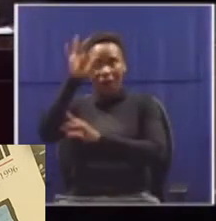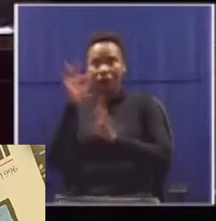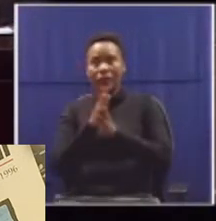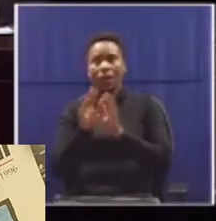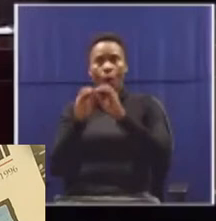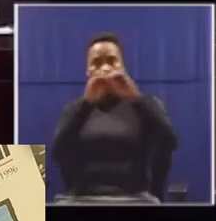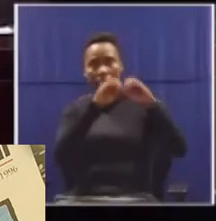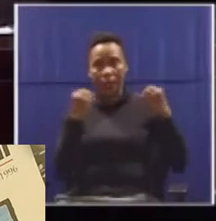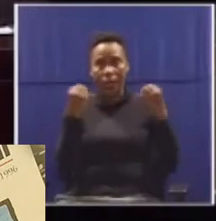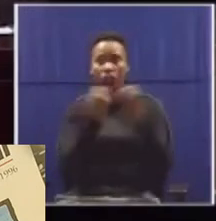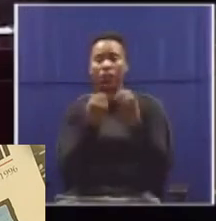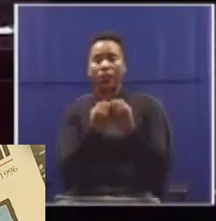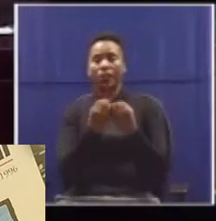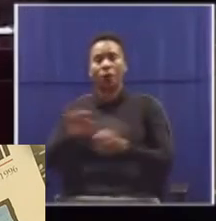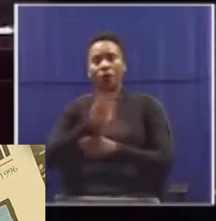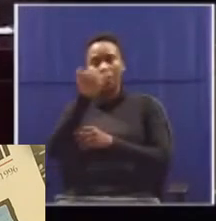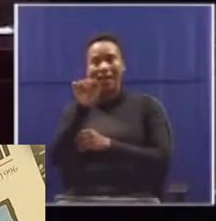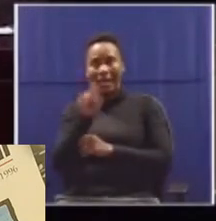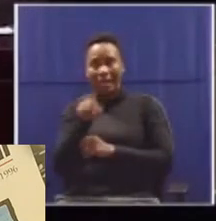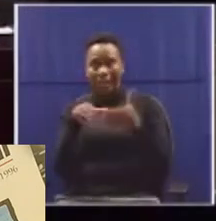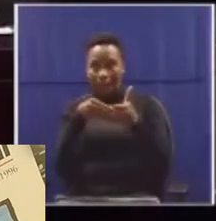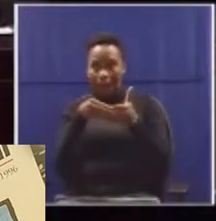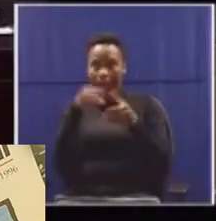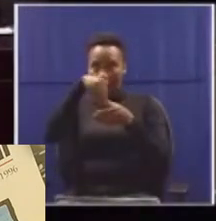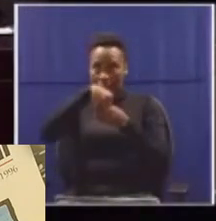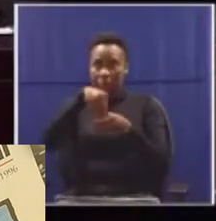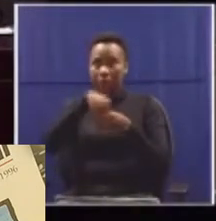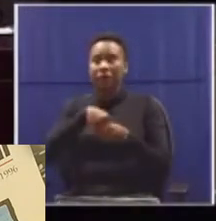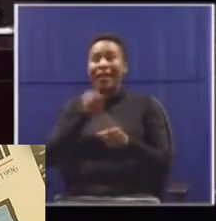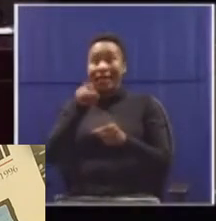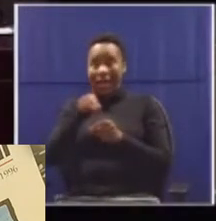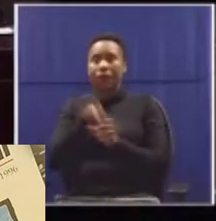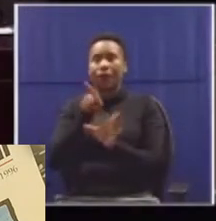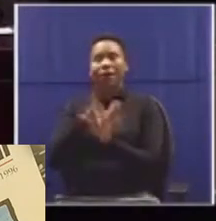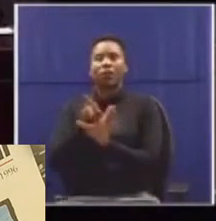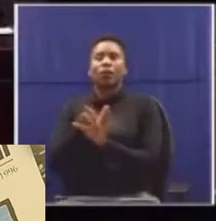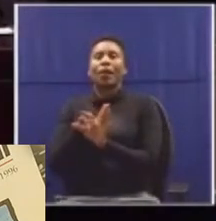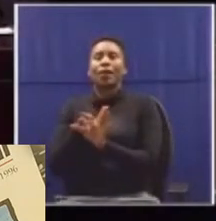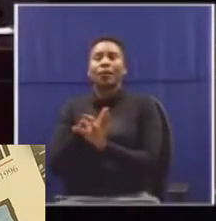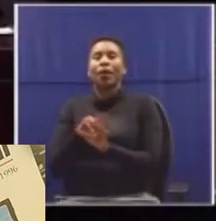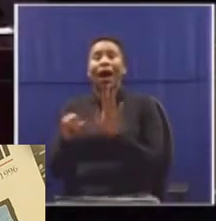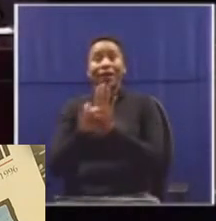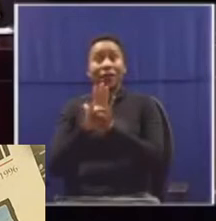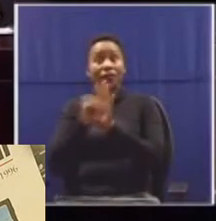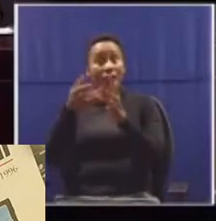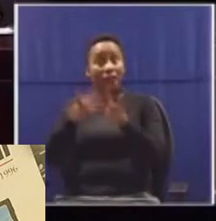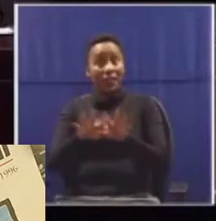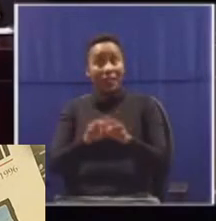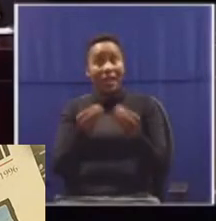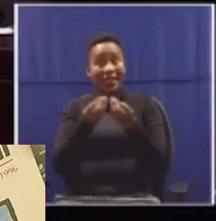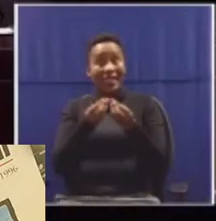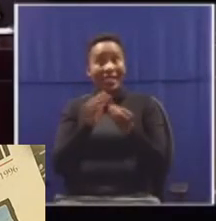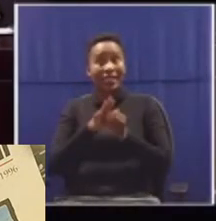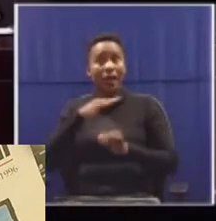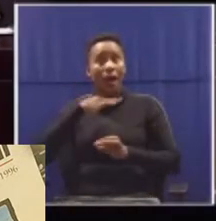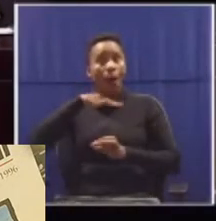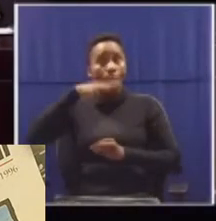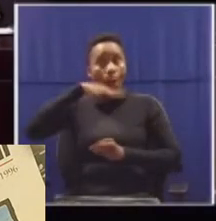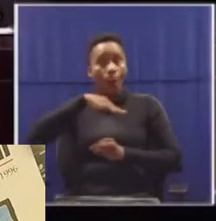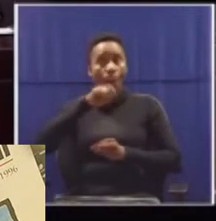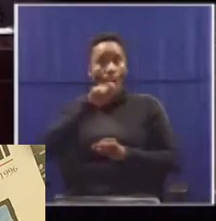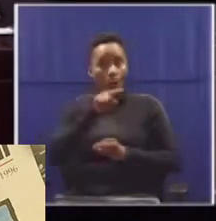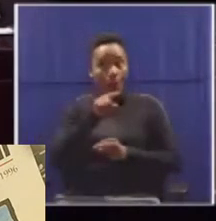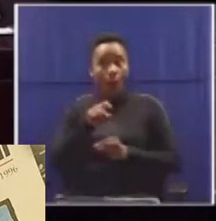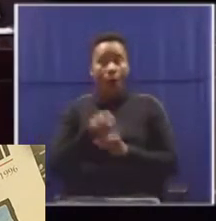Watchdog of which South Africa is a member and willing participant and it identified deficiencies in South